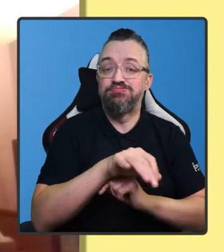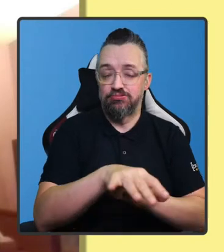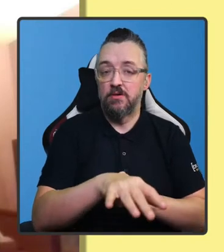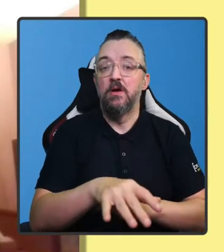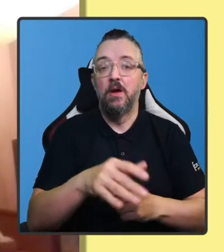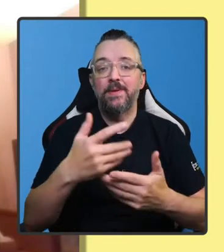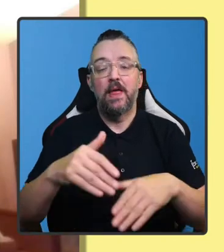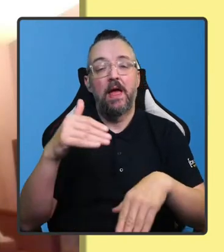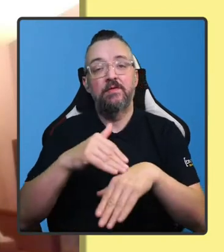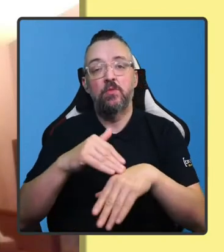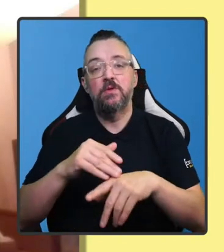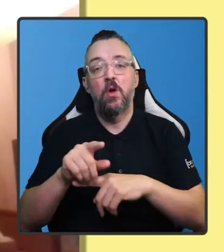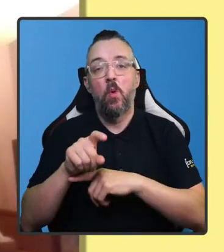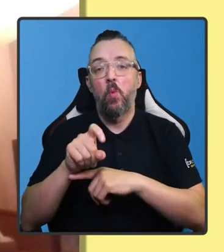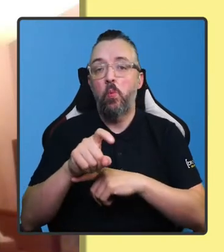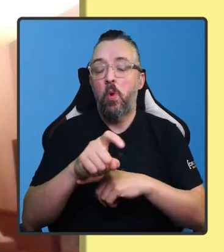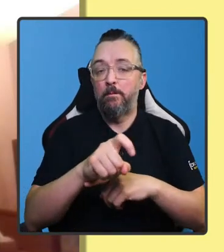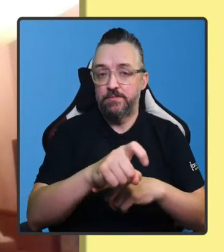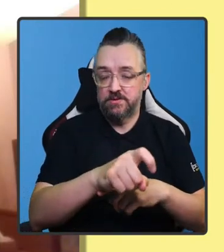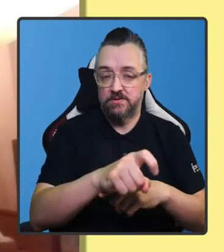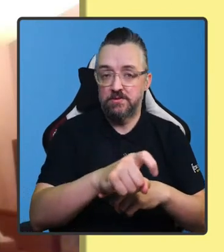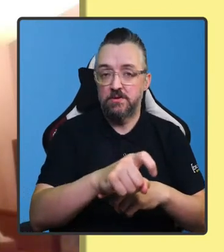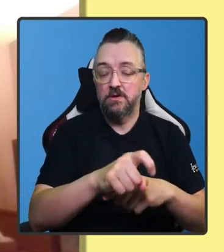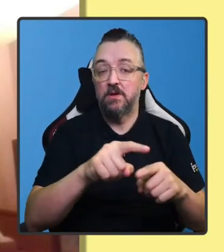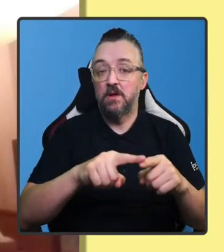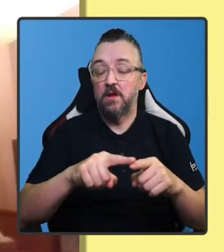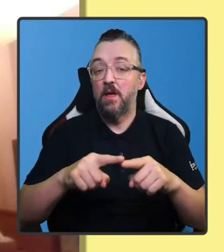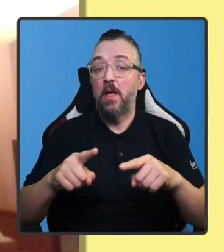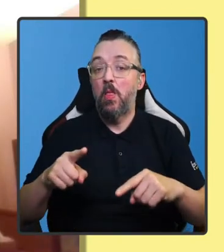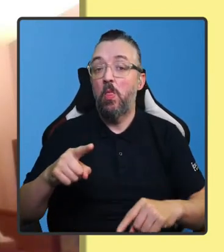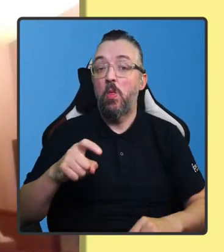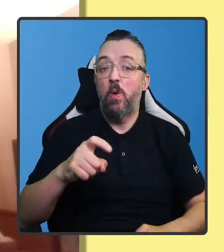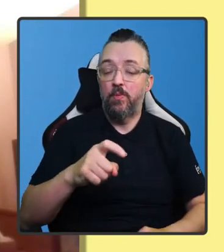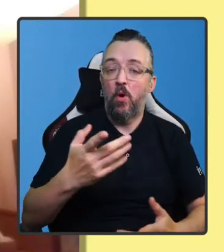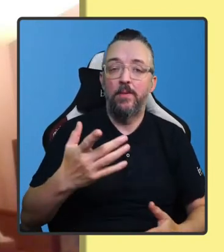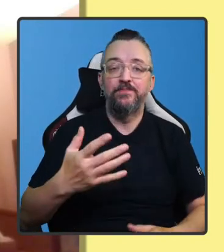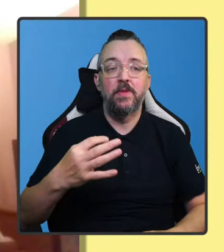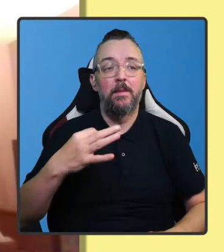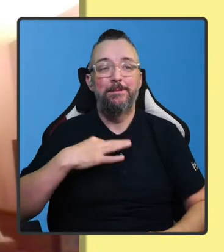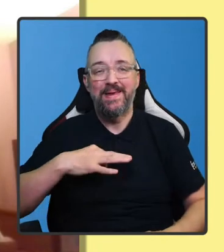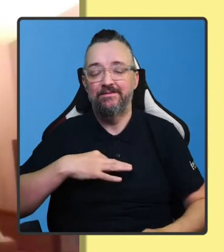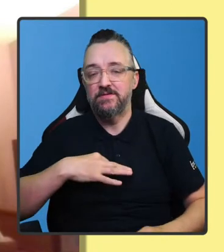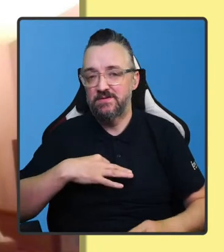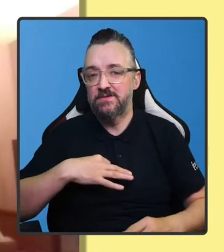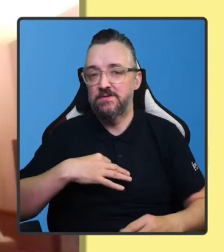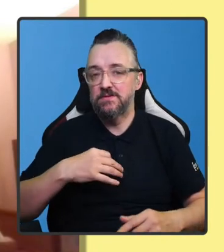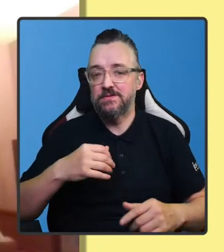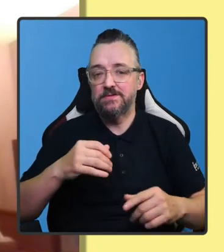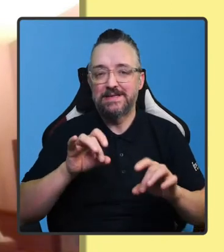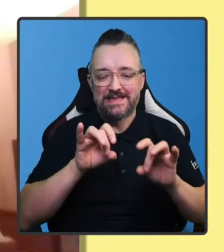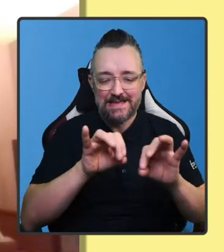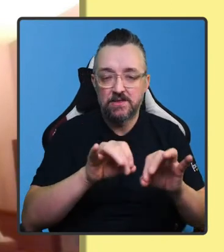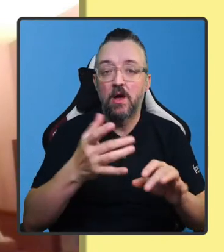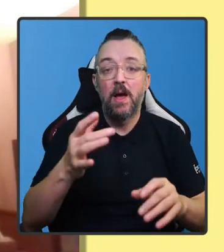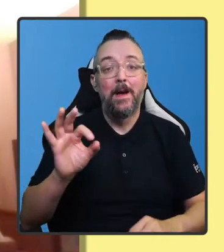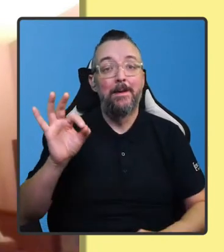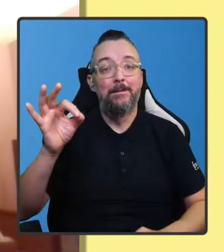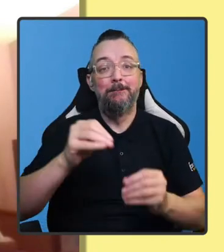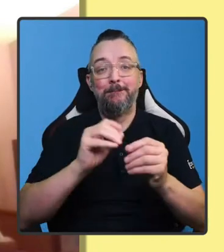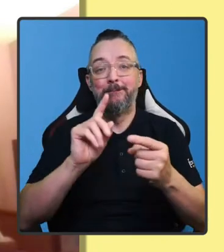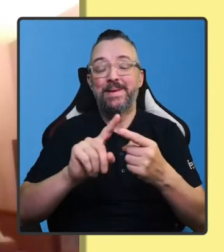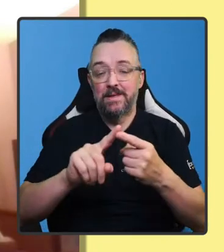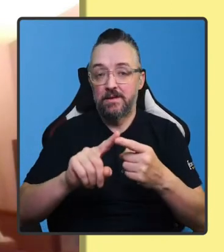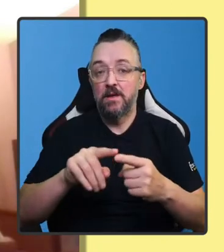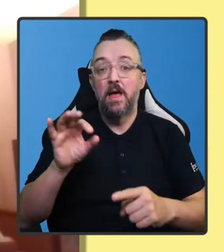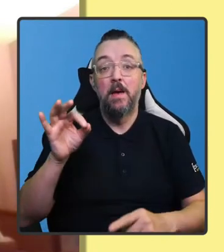on earthworms, beneficial insects, and on bees. As we know, bees are vital to both pollinate the food we